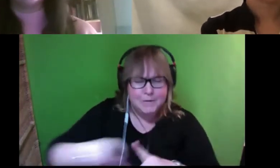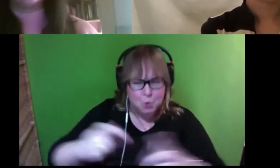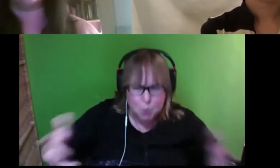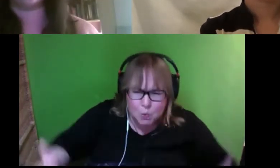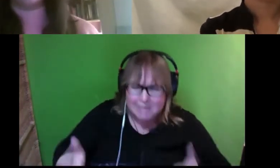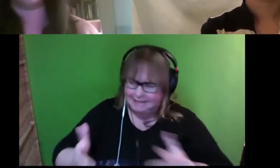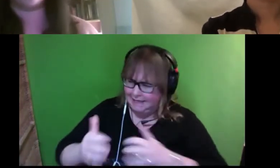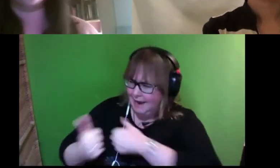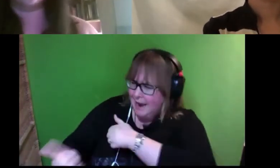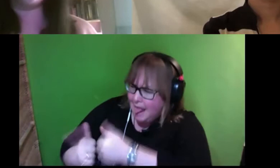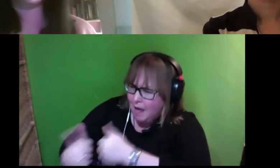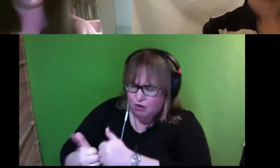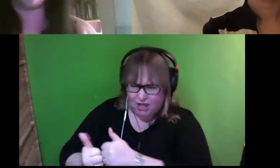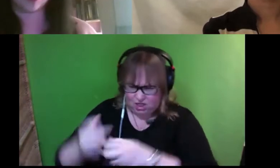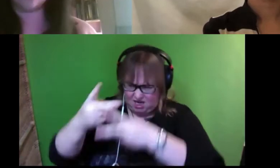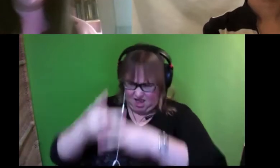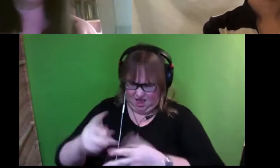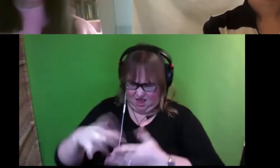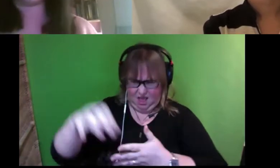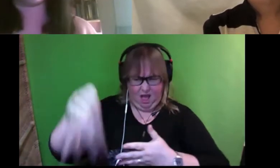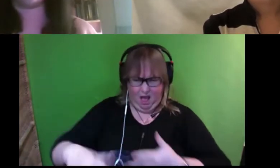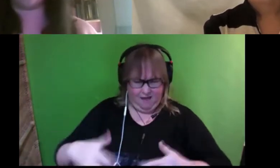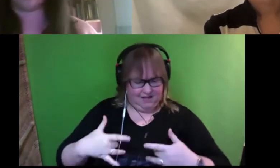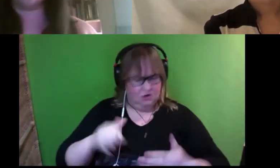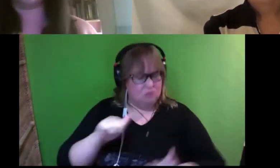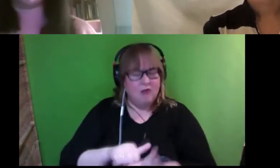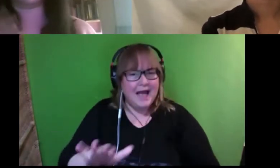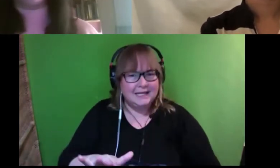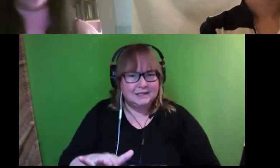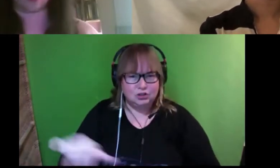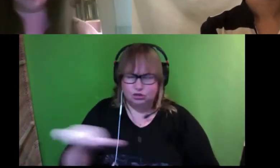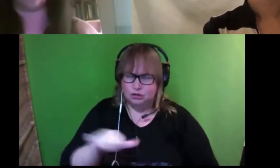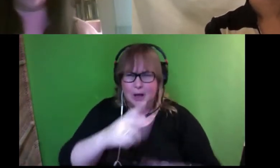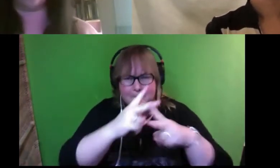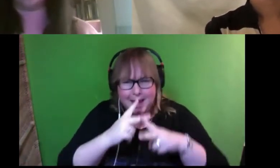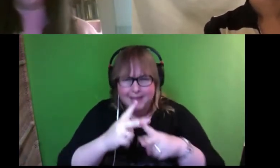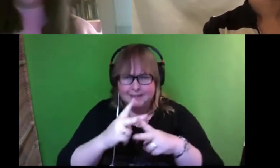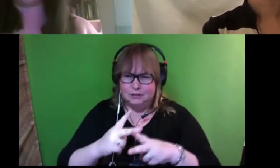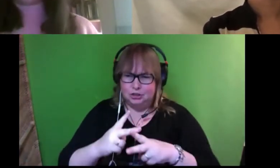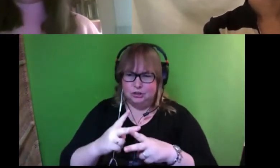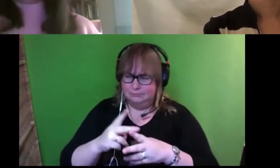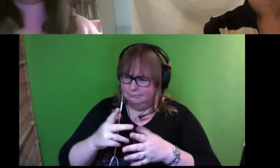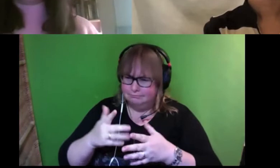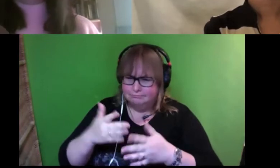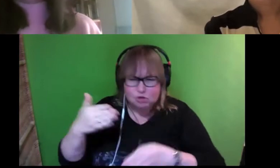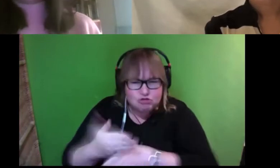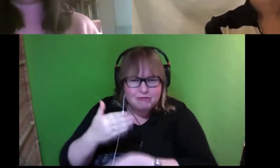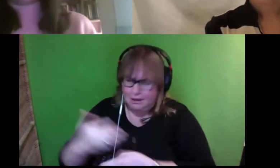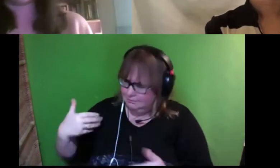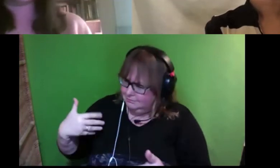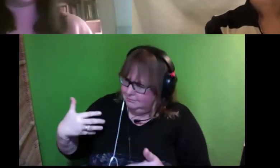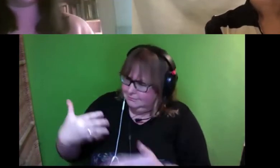our mentors, our peers, and our community have been striving towards. So the first half of